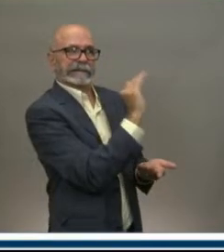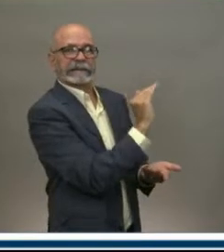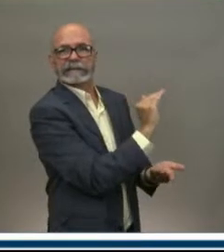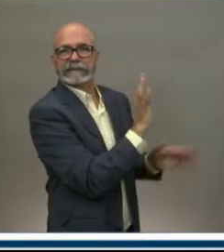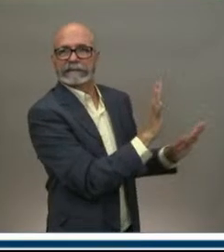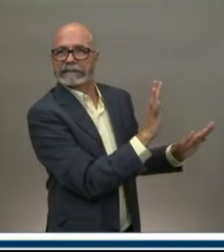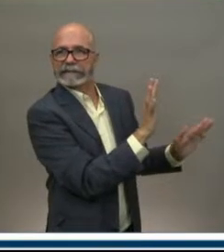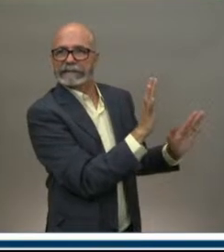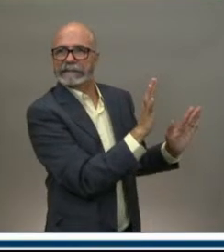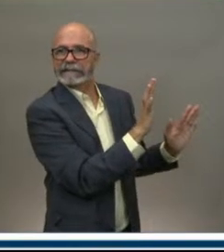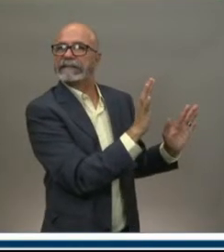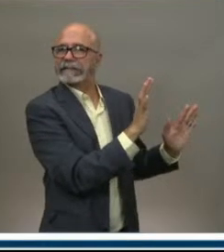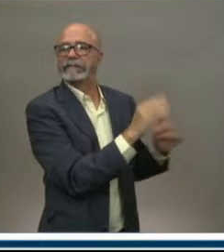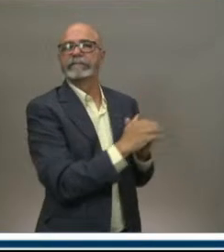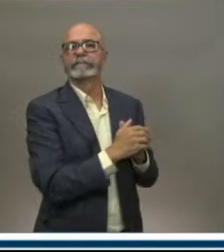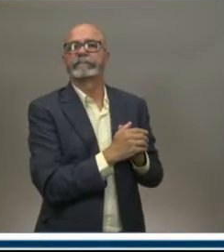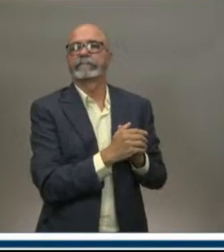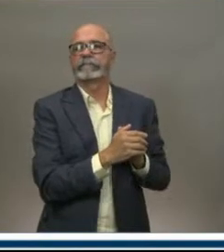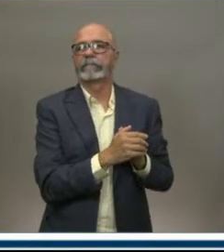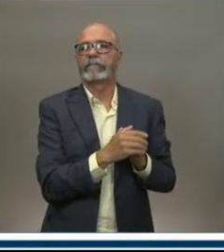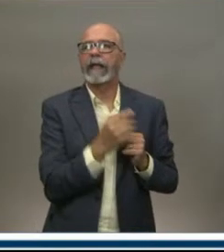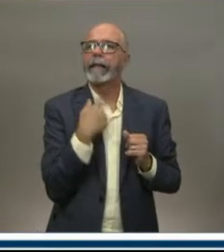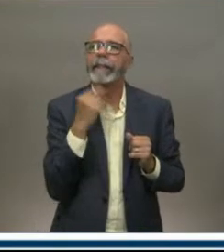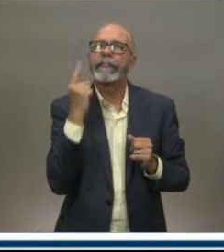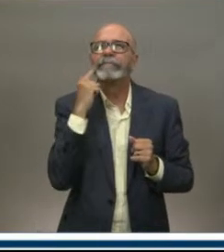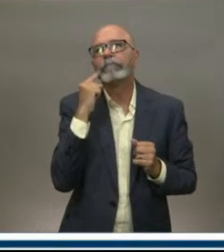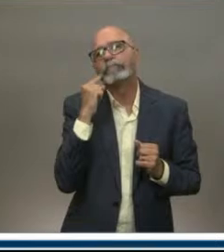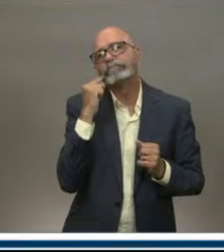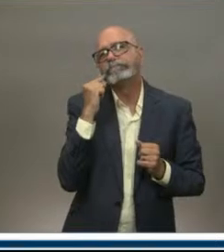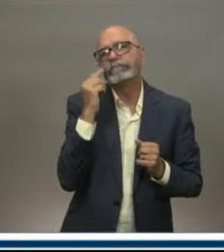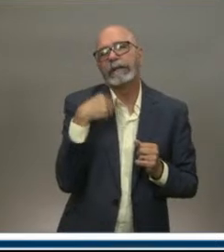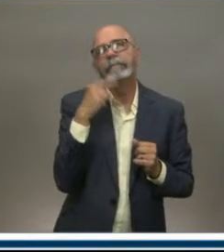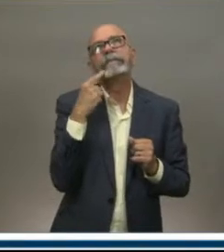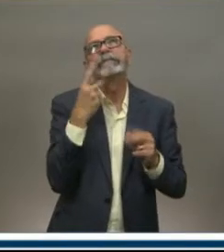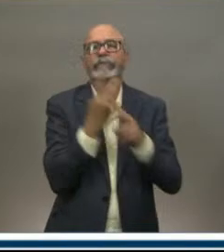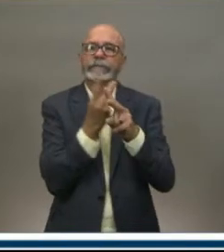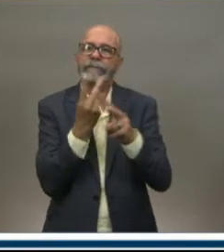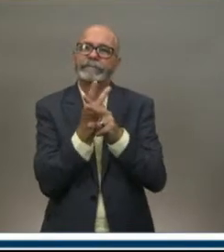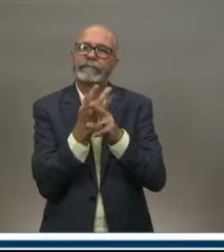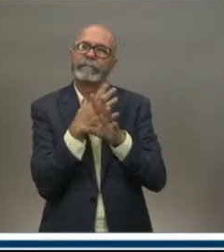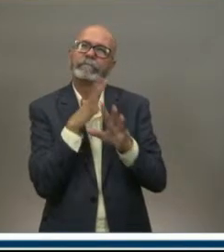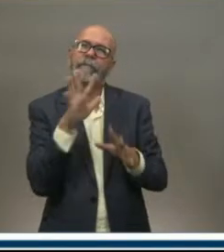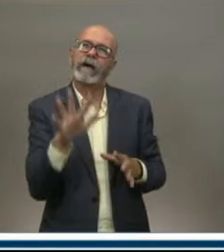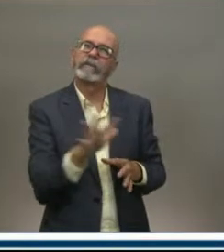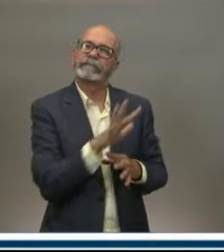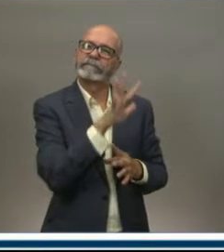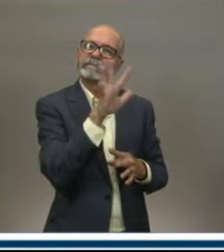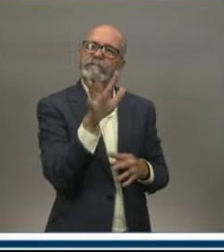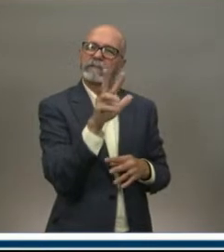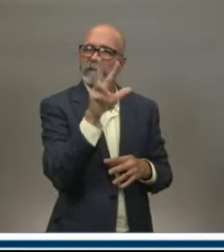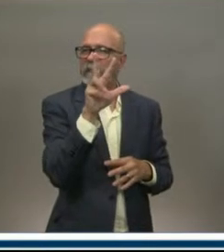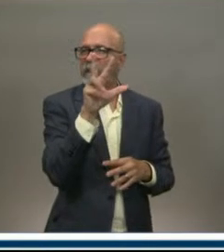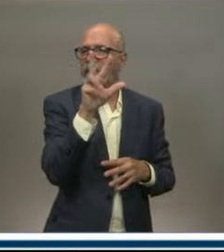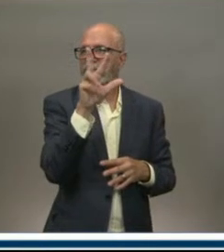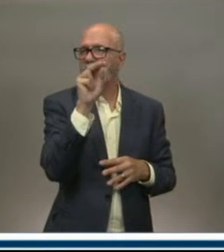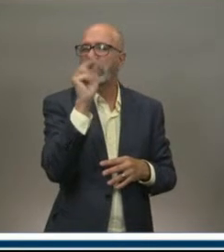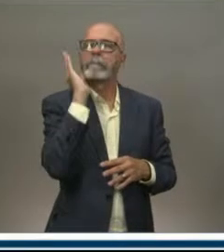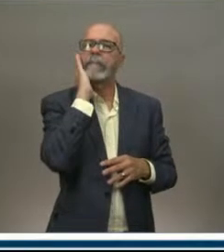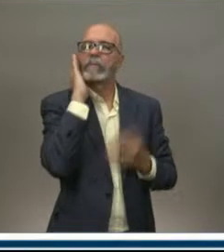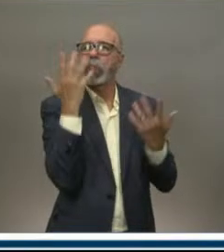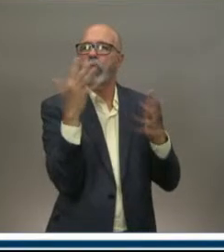I believe early on we worked to establish about 30 beds in a COVID